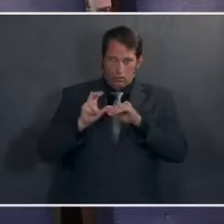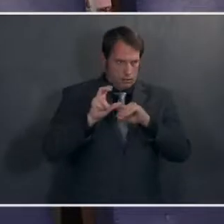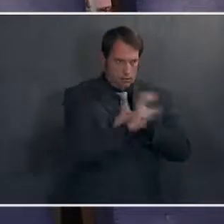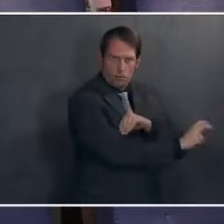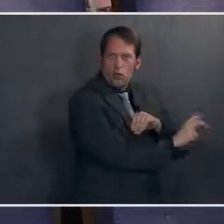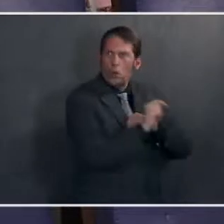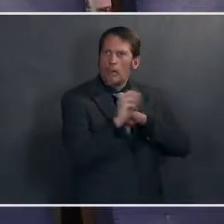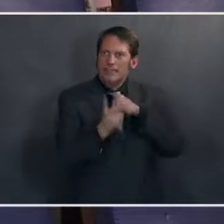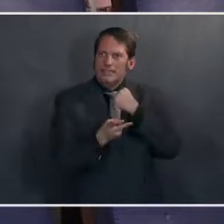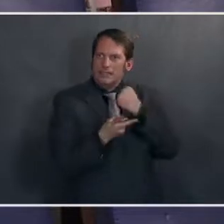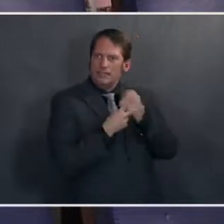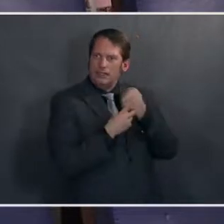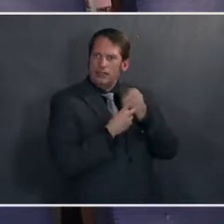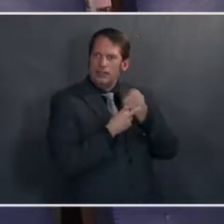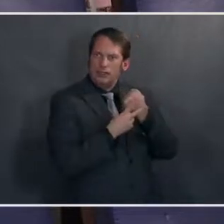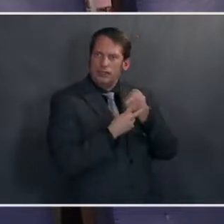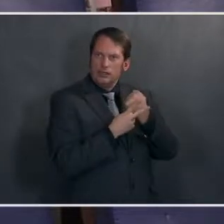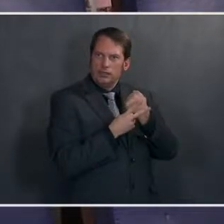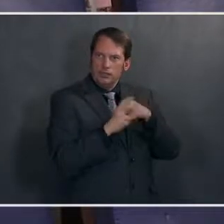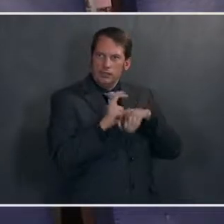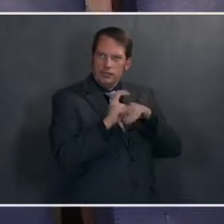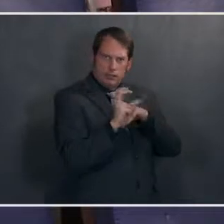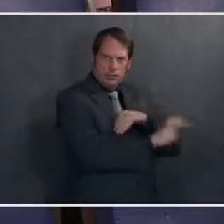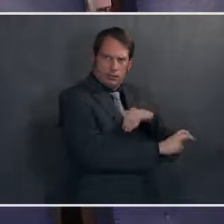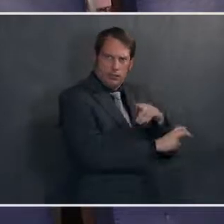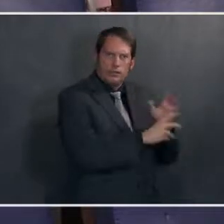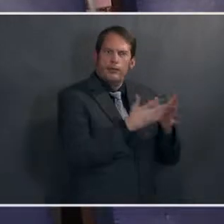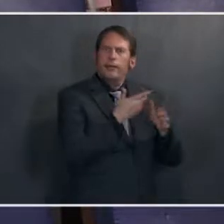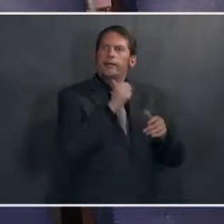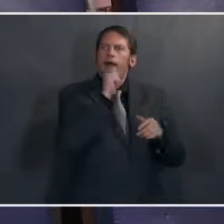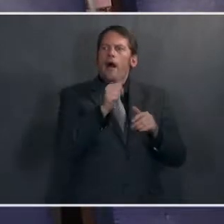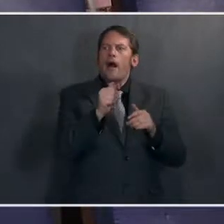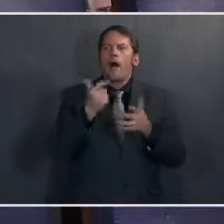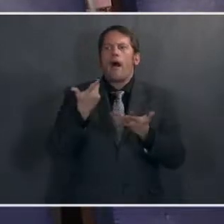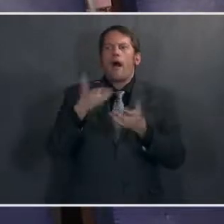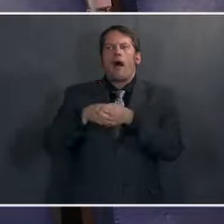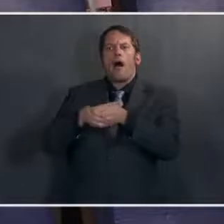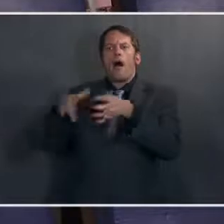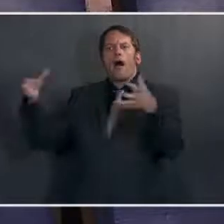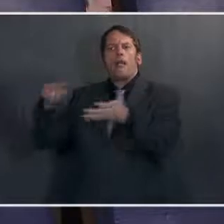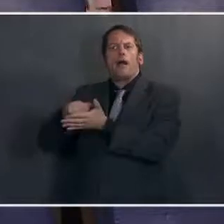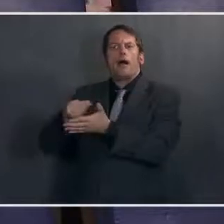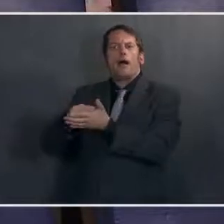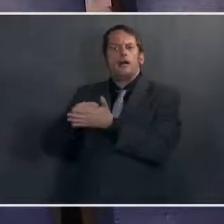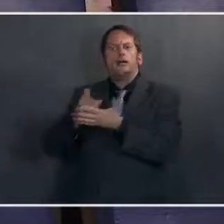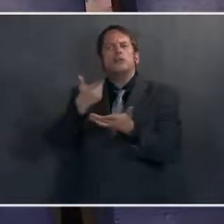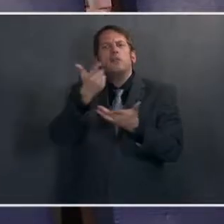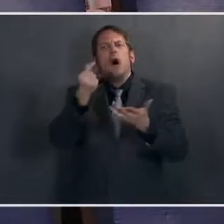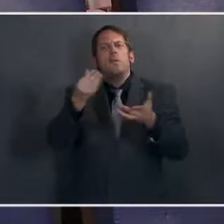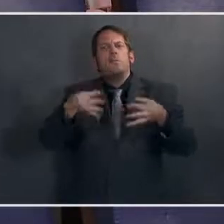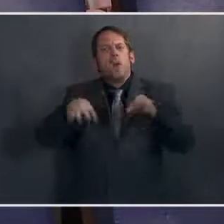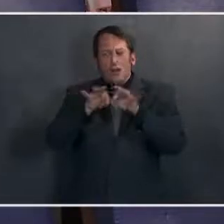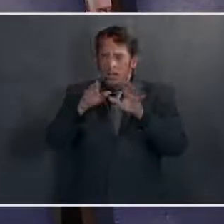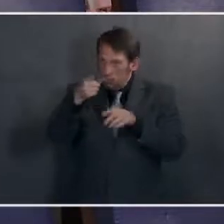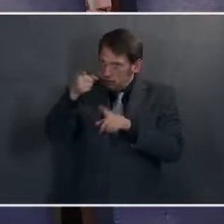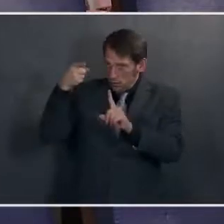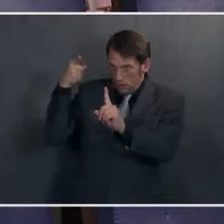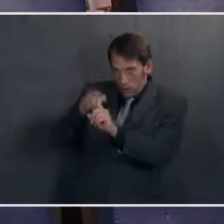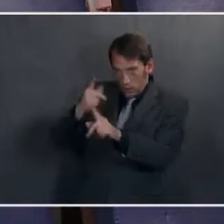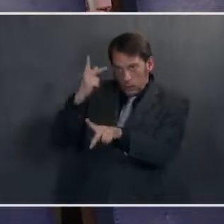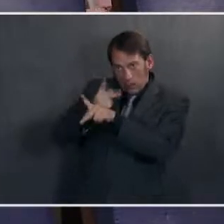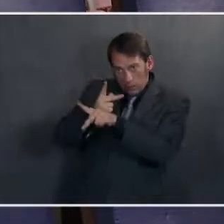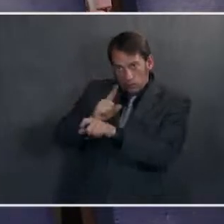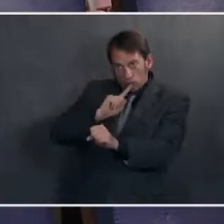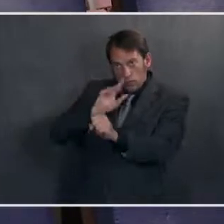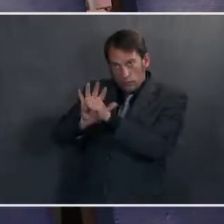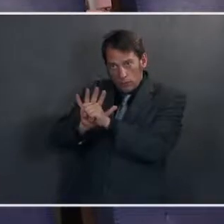growth. I'm wondering, what's more important, to keep the promise or to ensure that the package does all it can